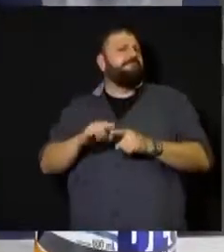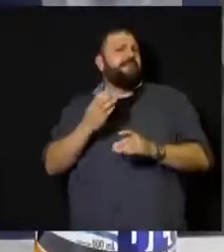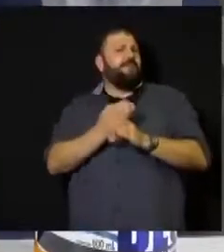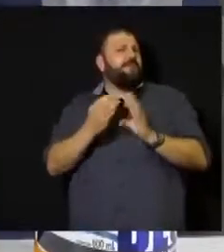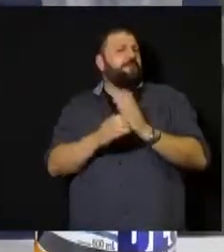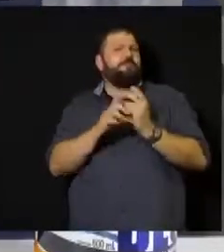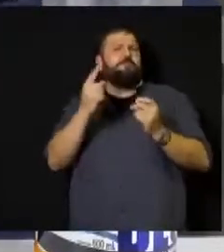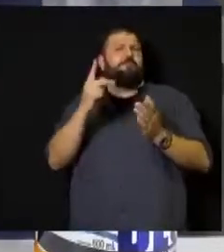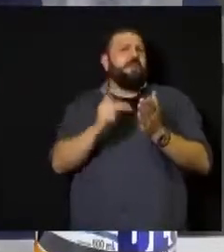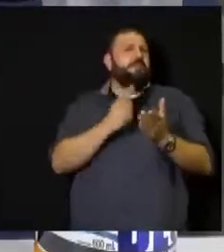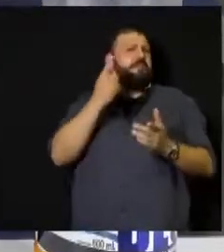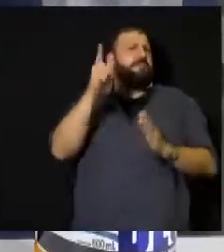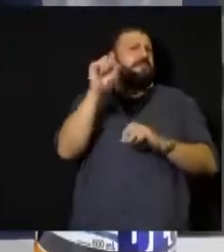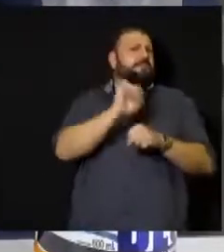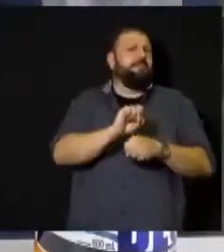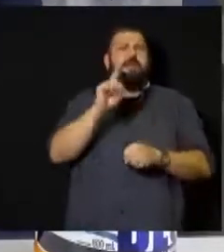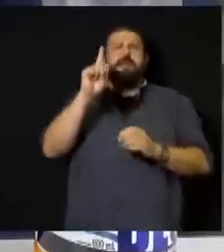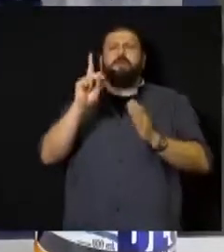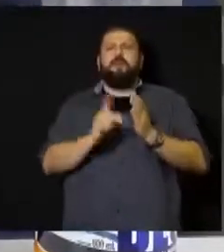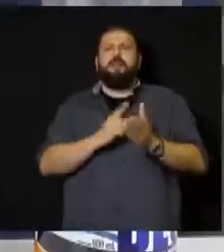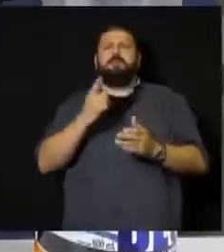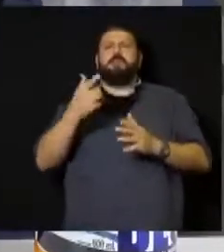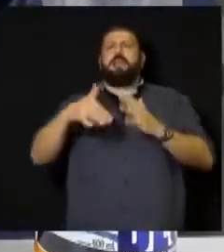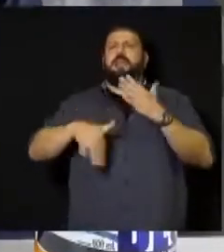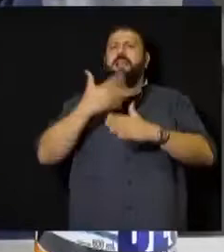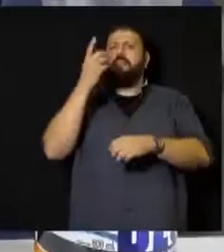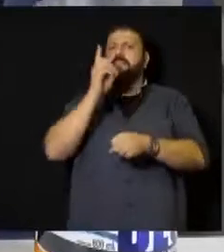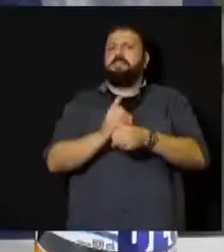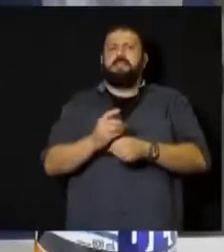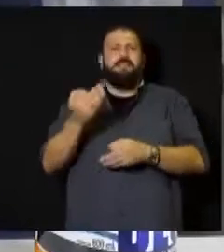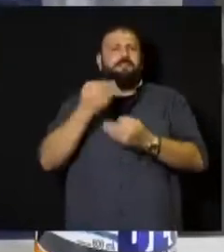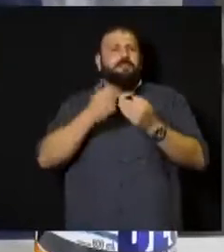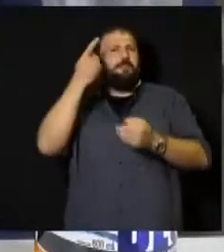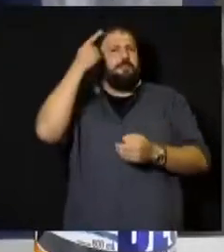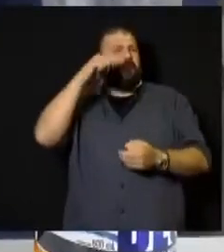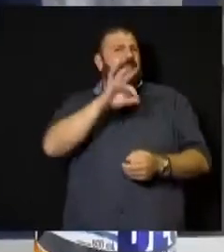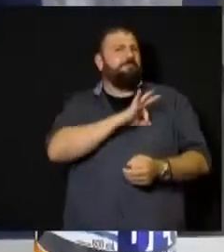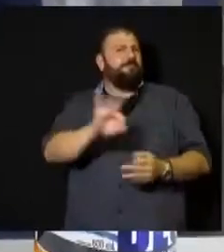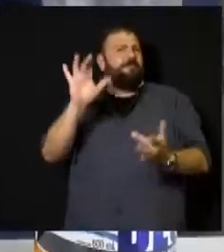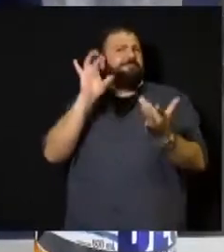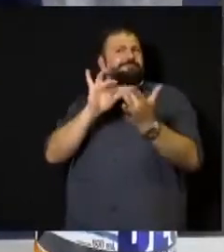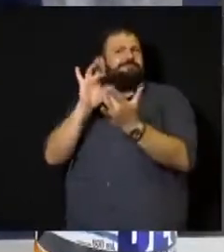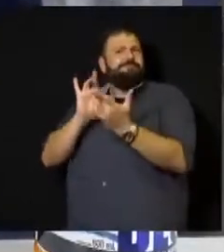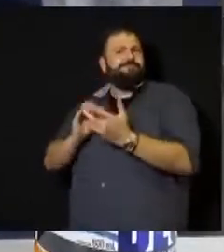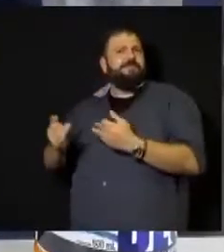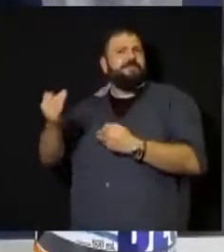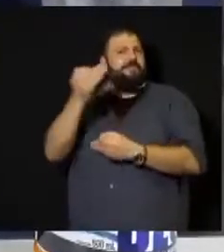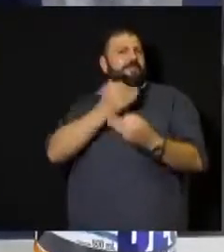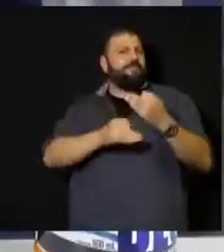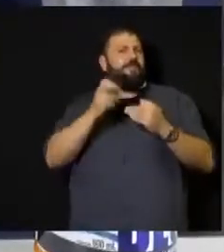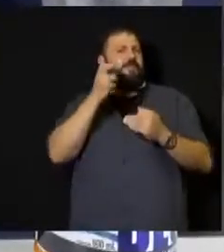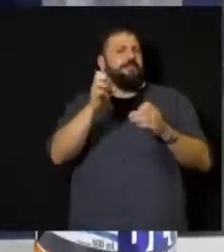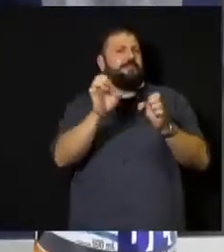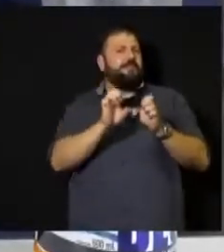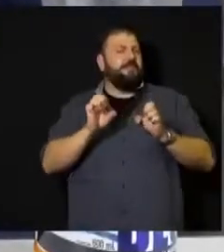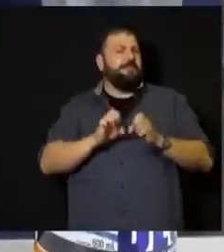people. I don't know, once a week and maybe every 2 weeks to be able to have that connection with the teams, and